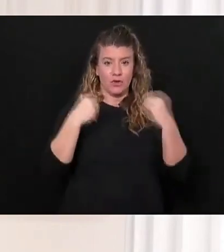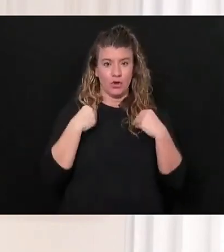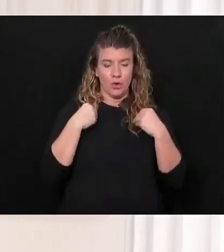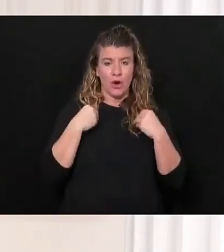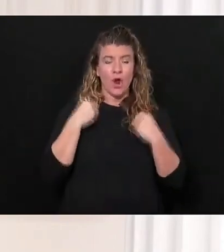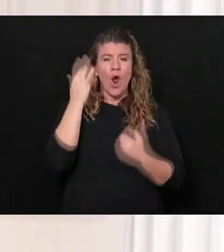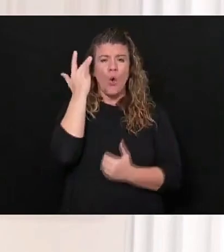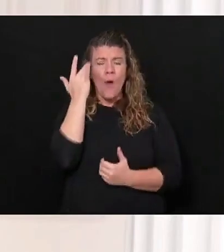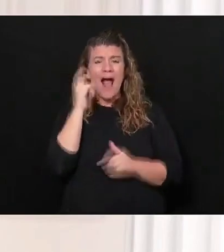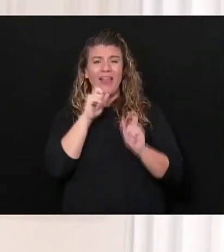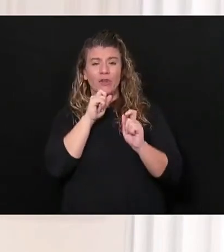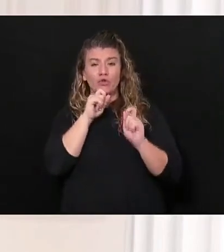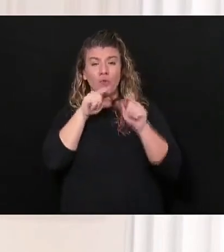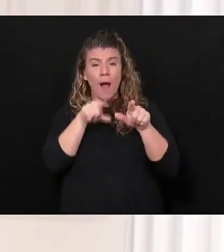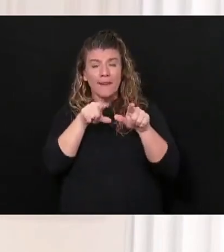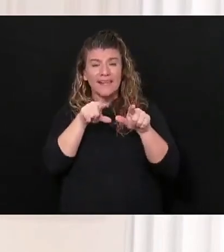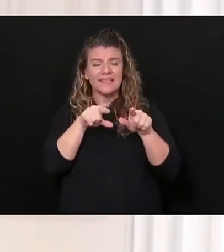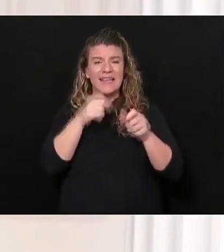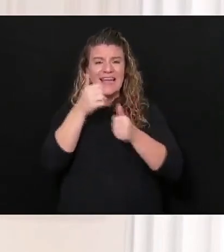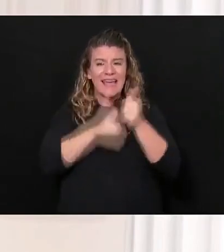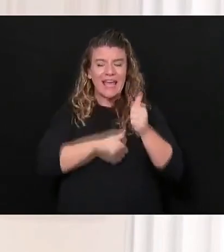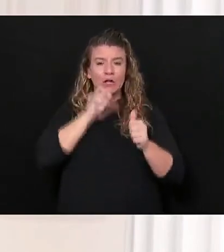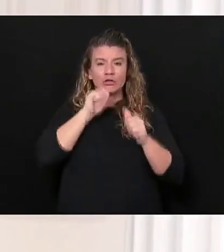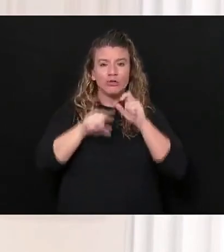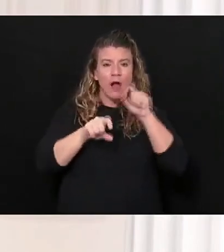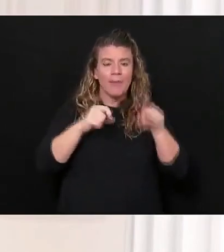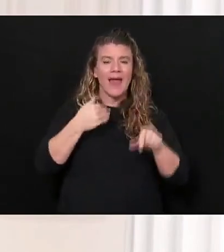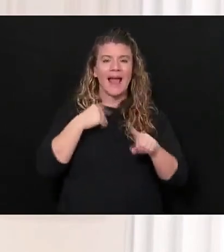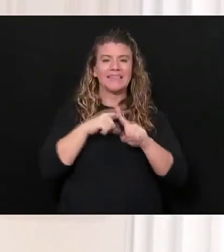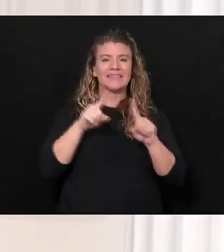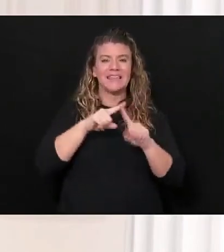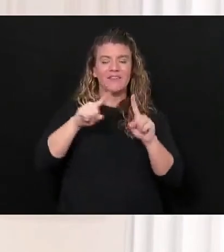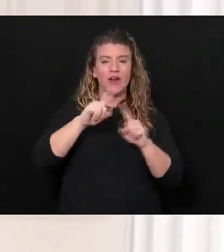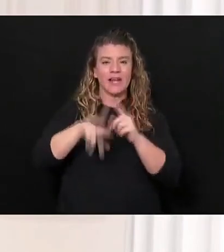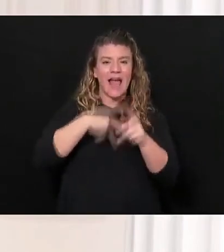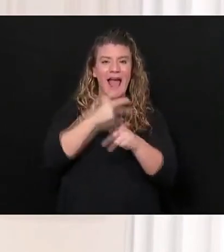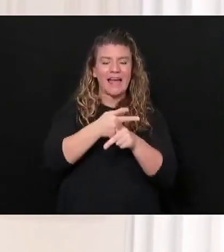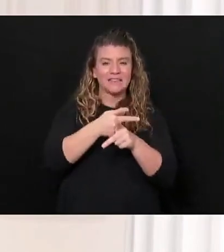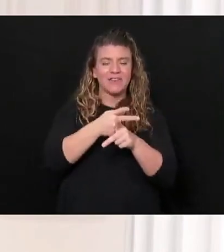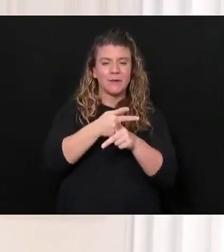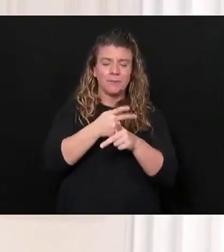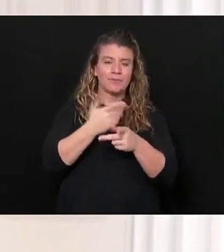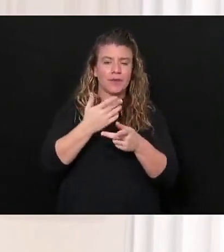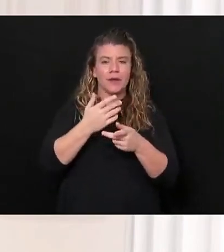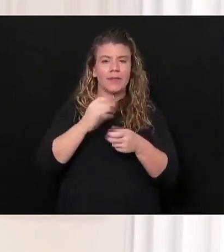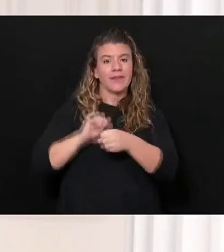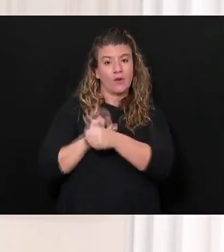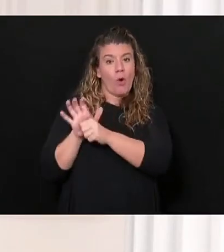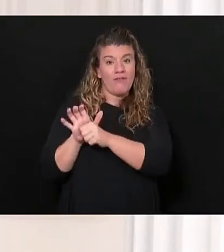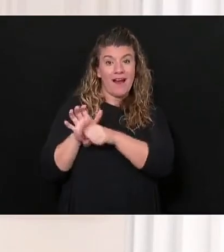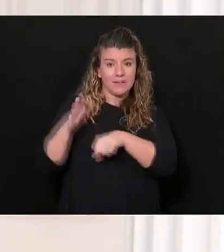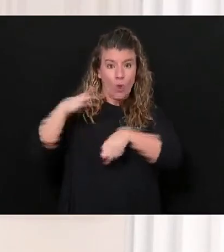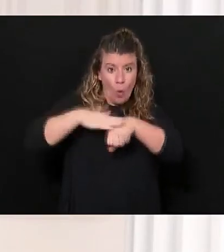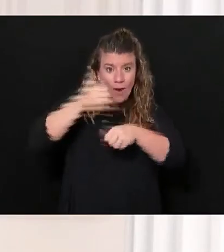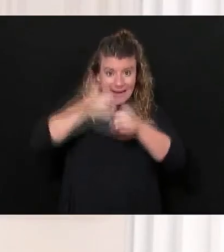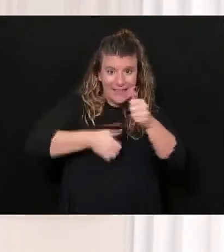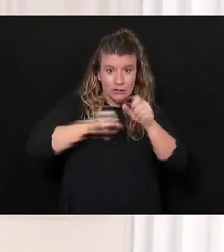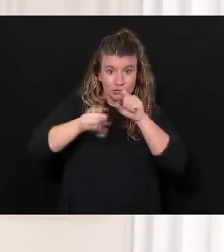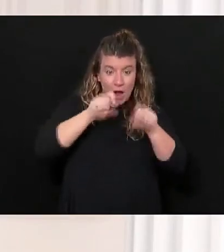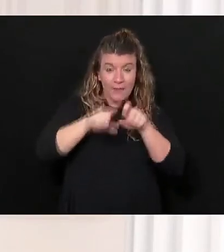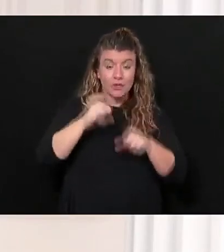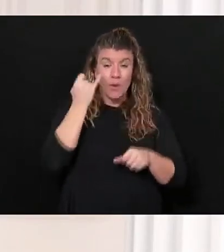droplets that can penetrate the mask to infect you. And we've talked a bit about some people have at